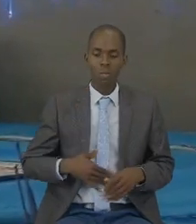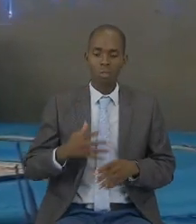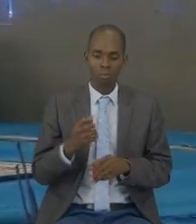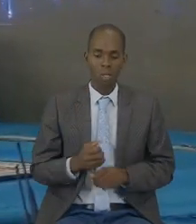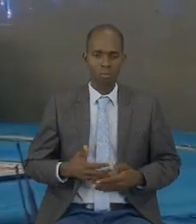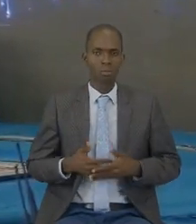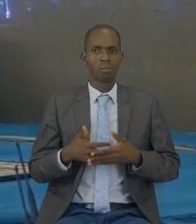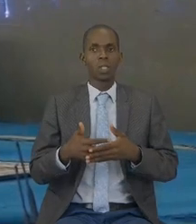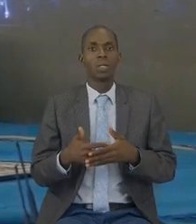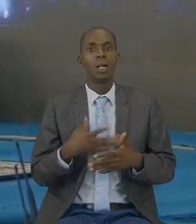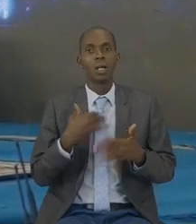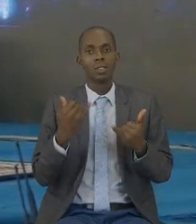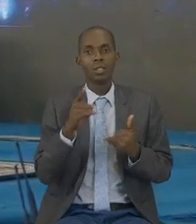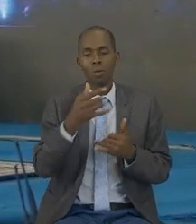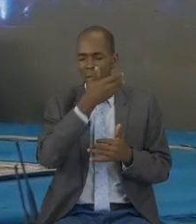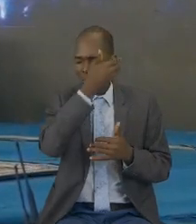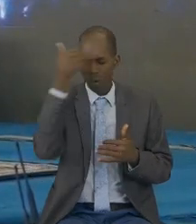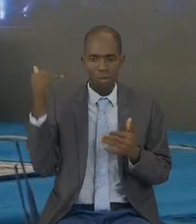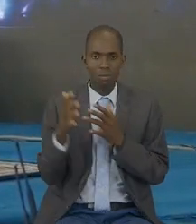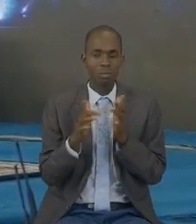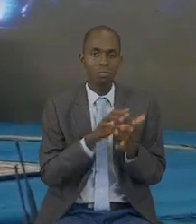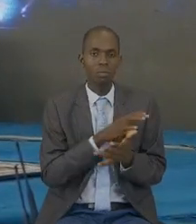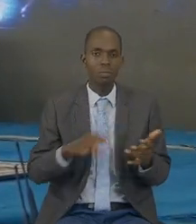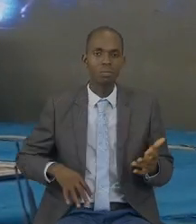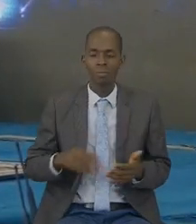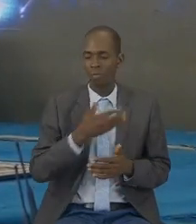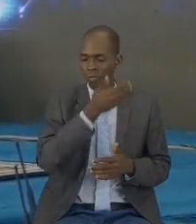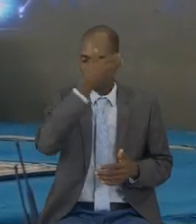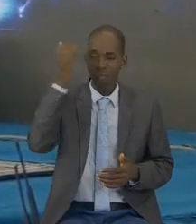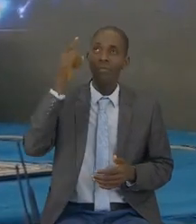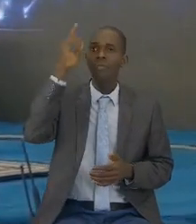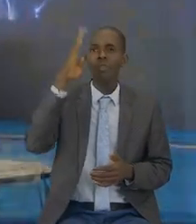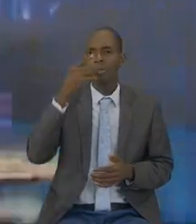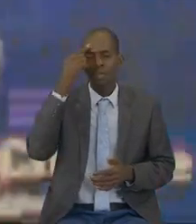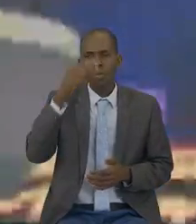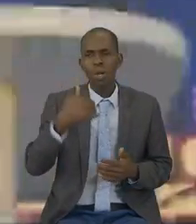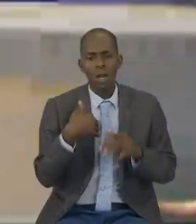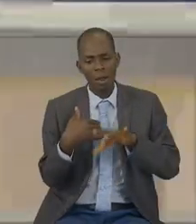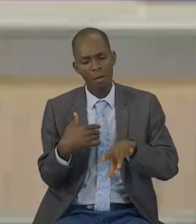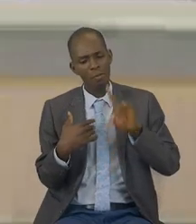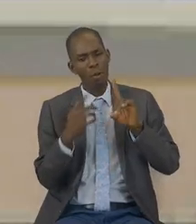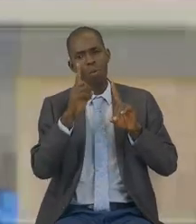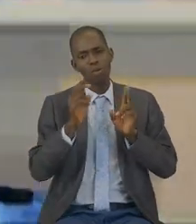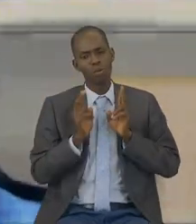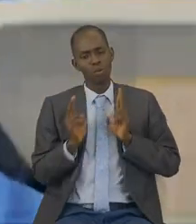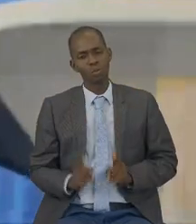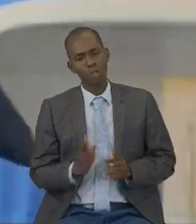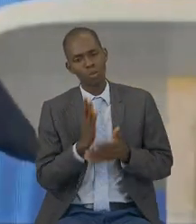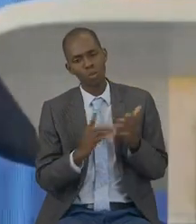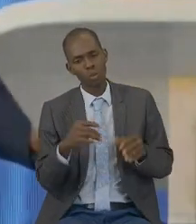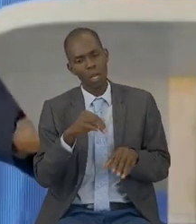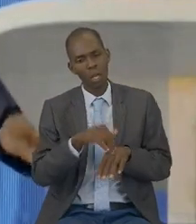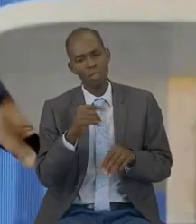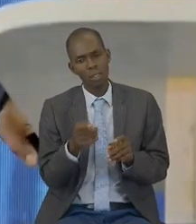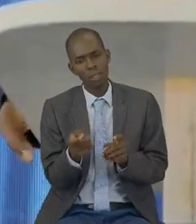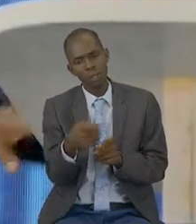leave Christ and leave the Almighty because they've discovered somebody somewhere in the corner there that will